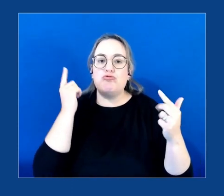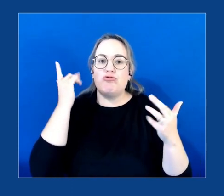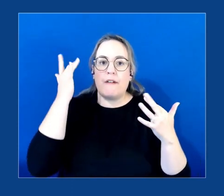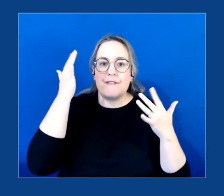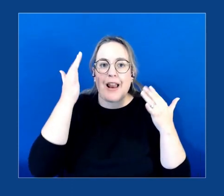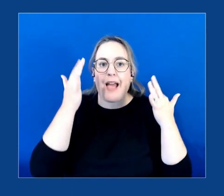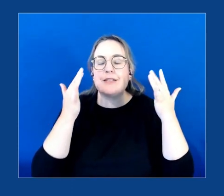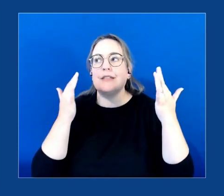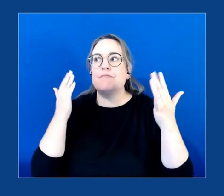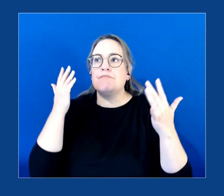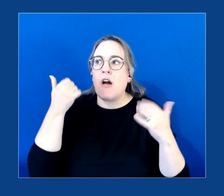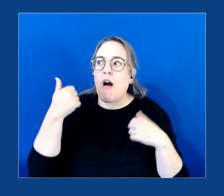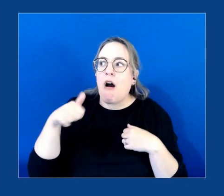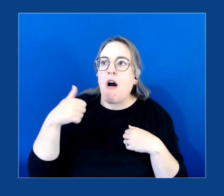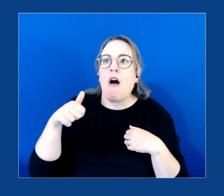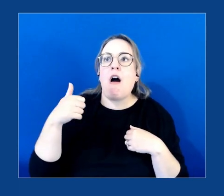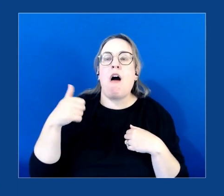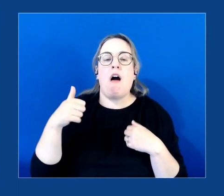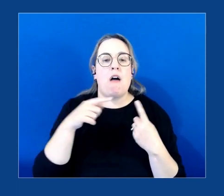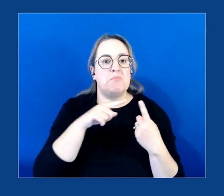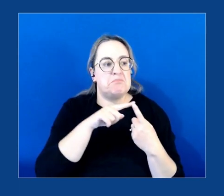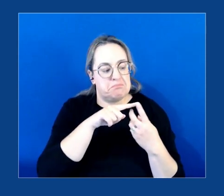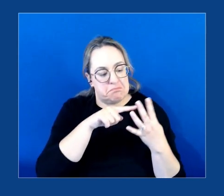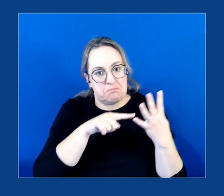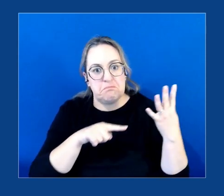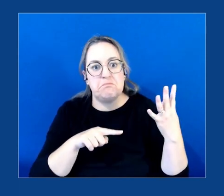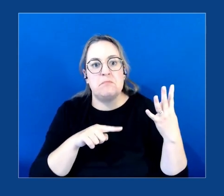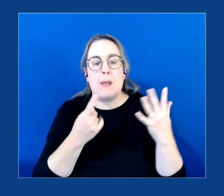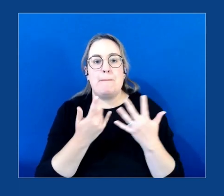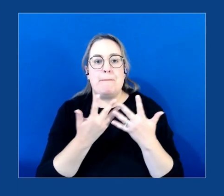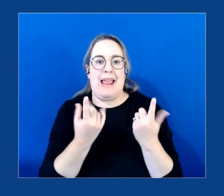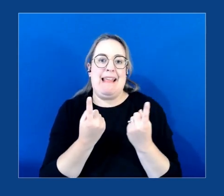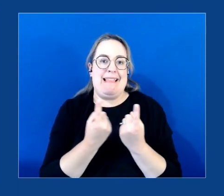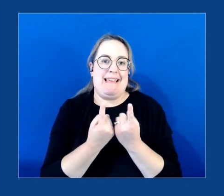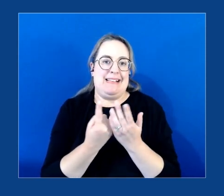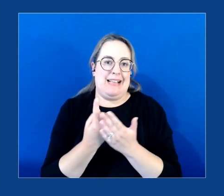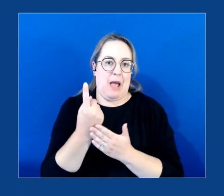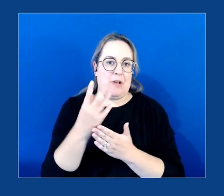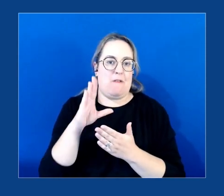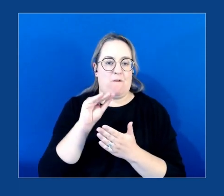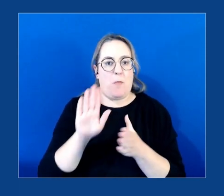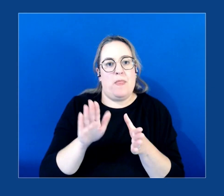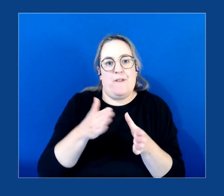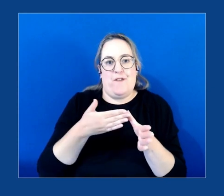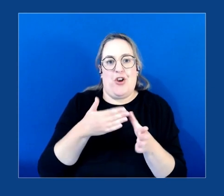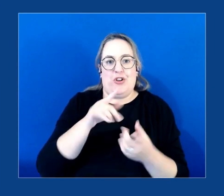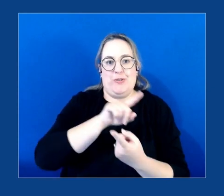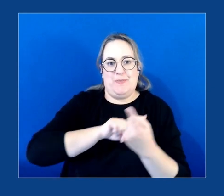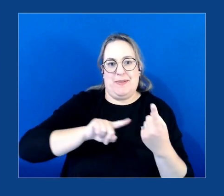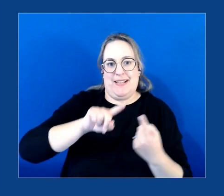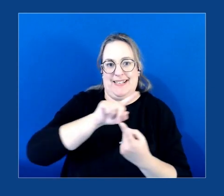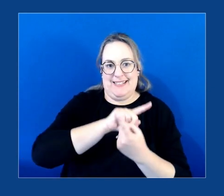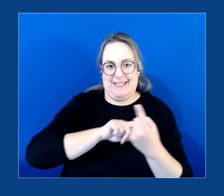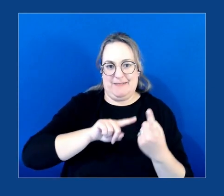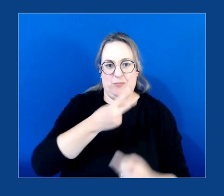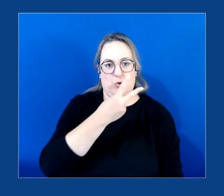in terms of what has come out of that first meeting. One of the things that always intrigues